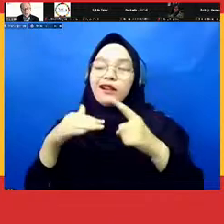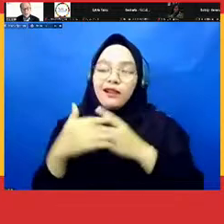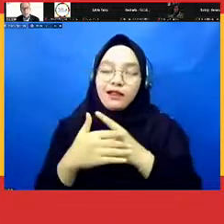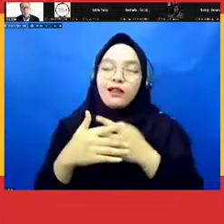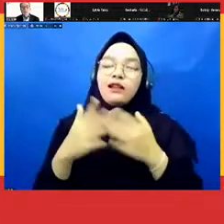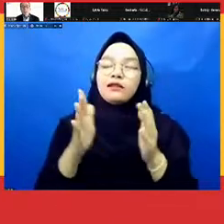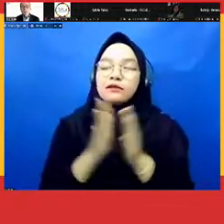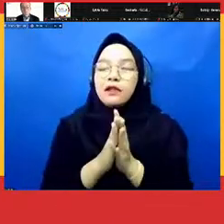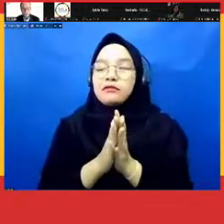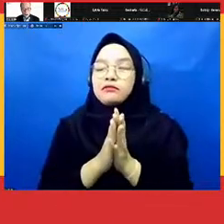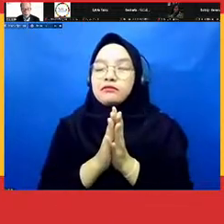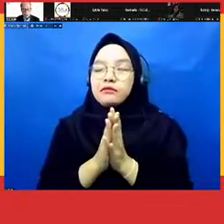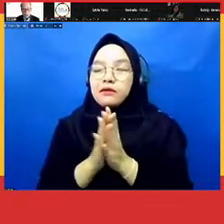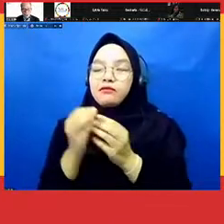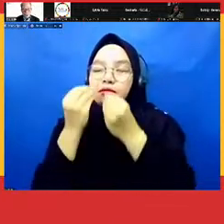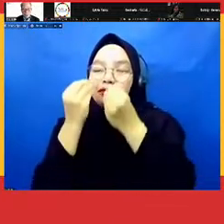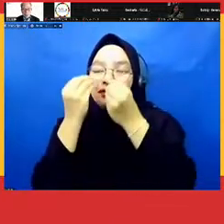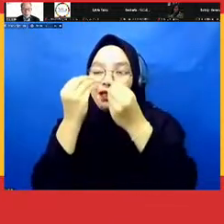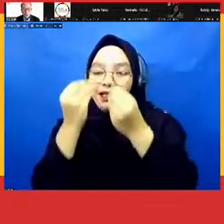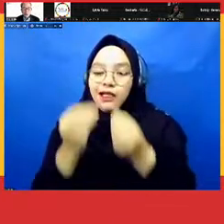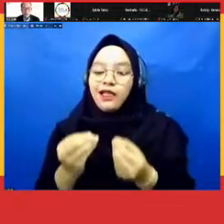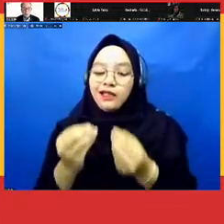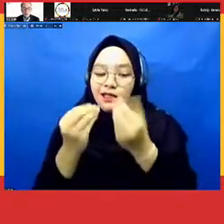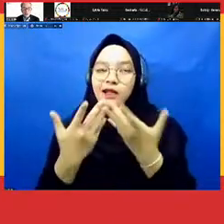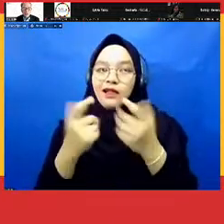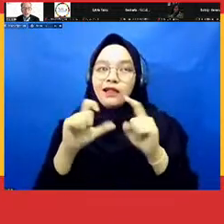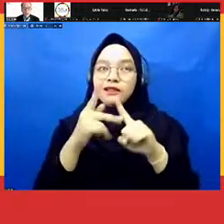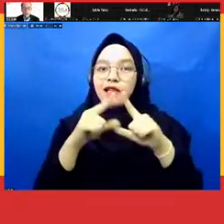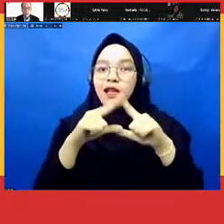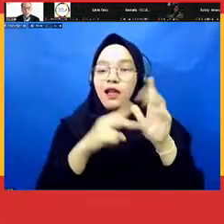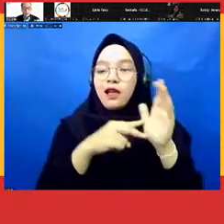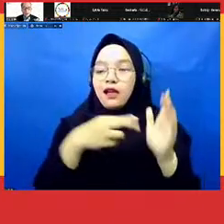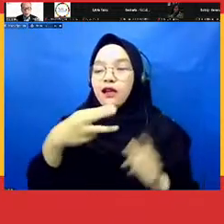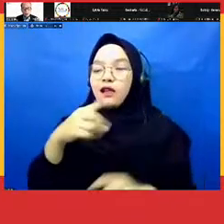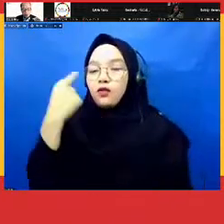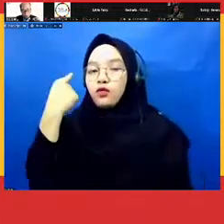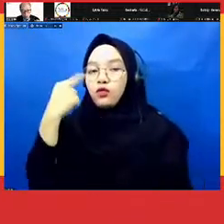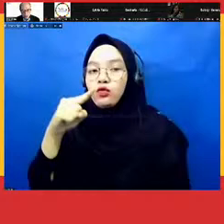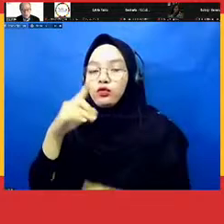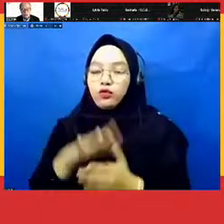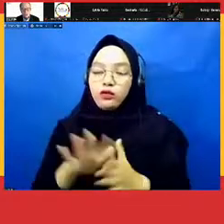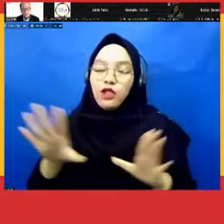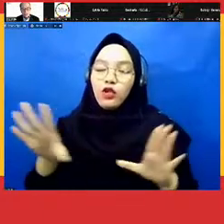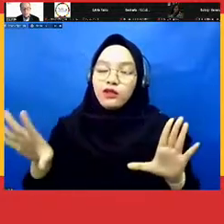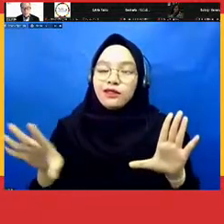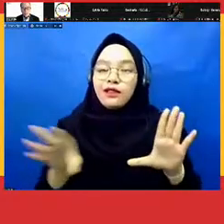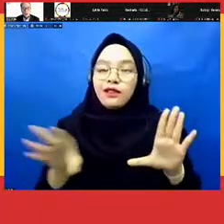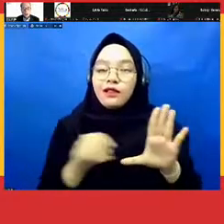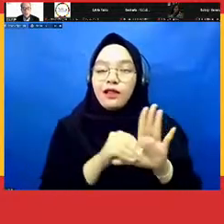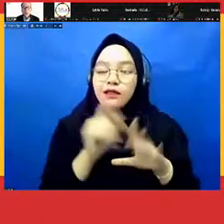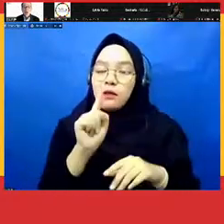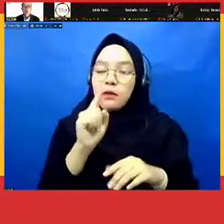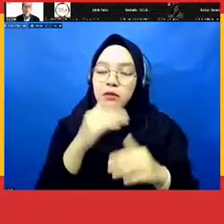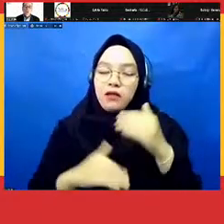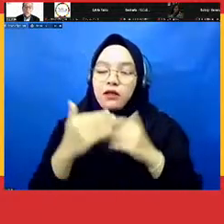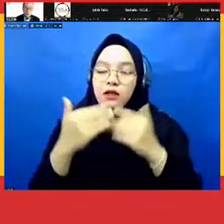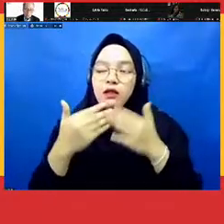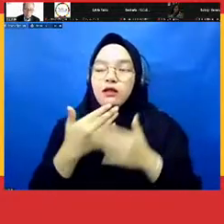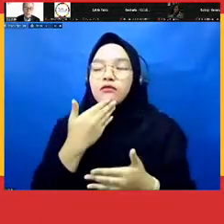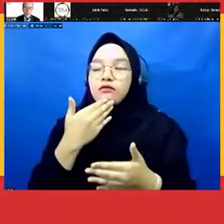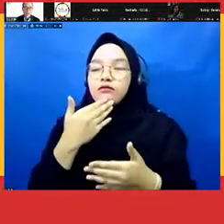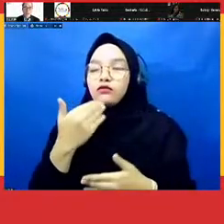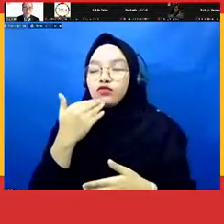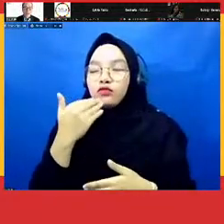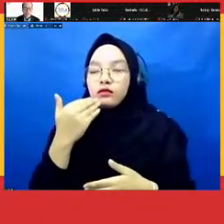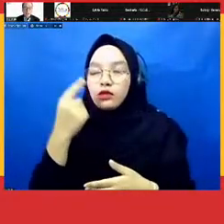because it is easier for them to manage the policies in the